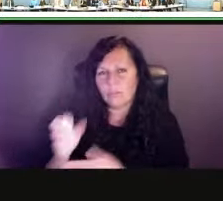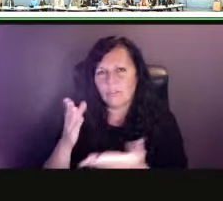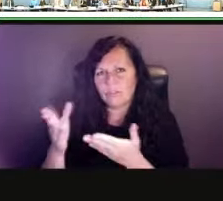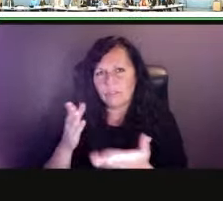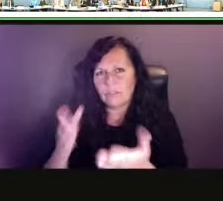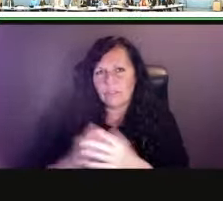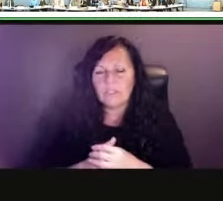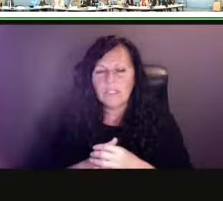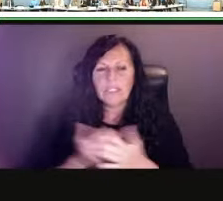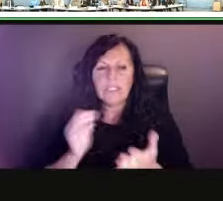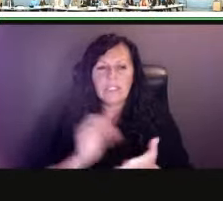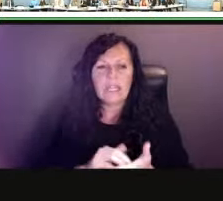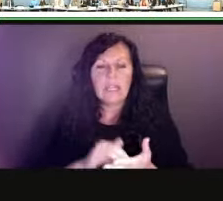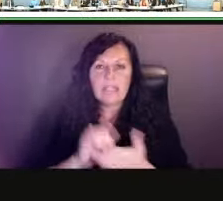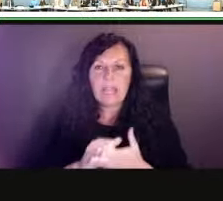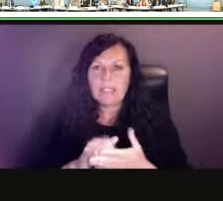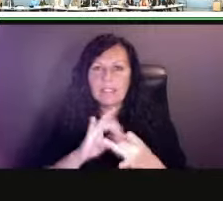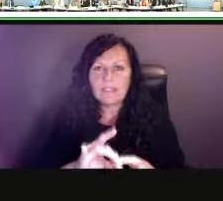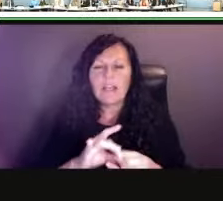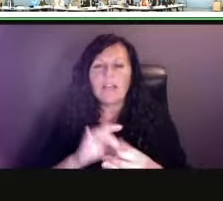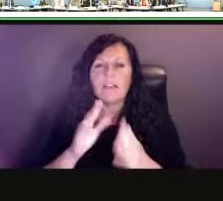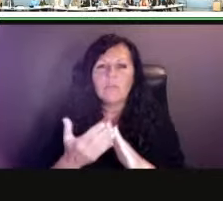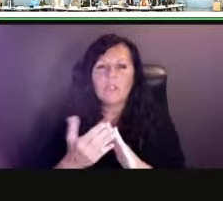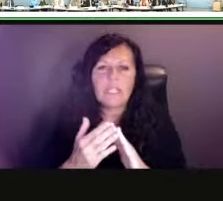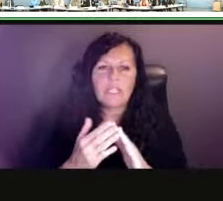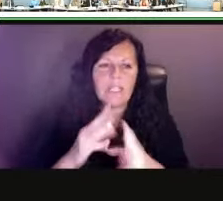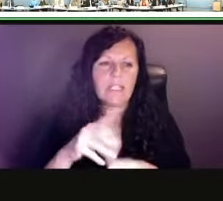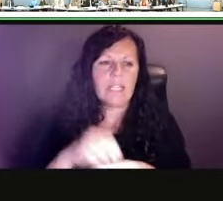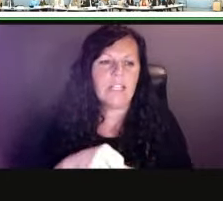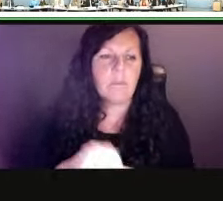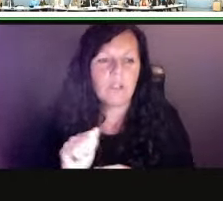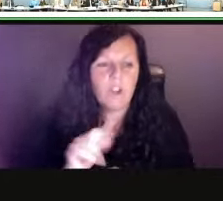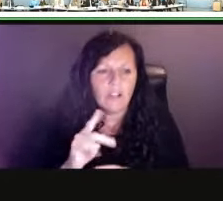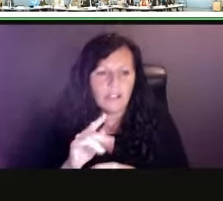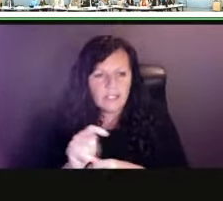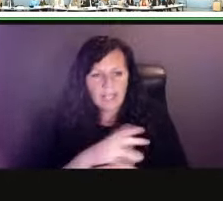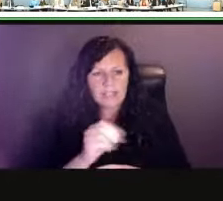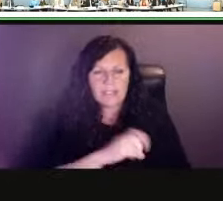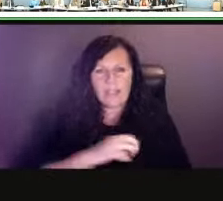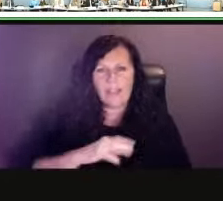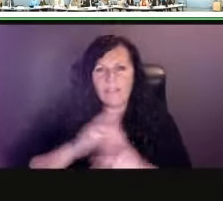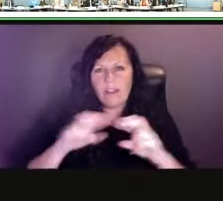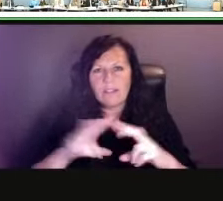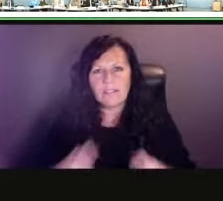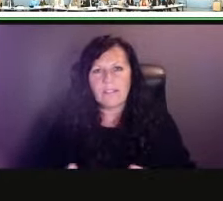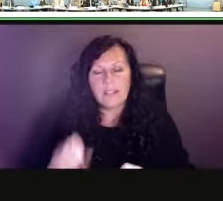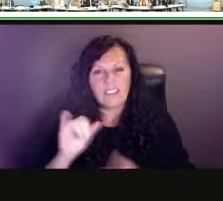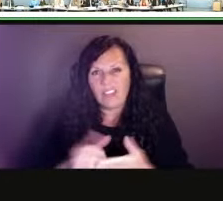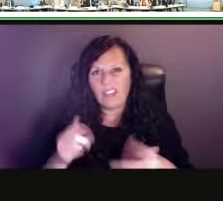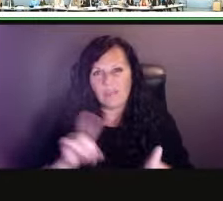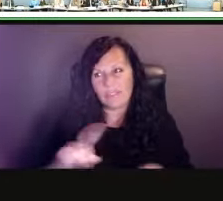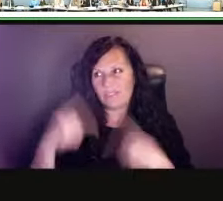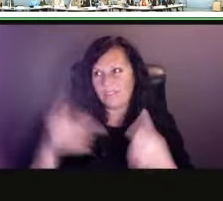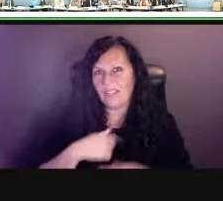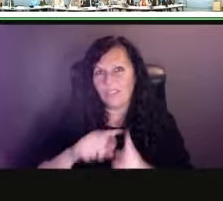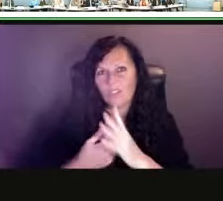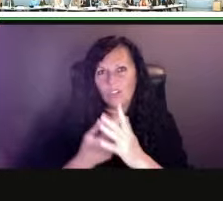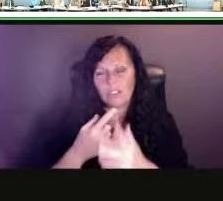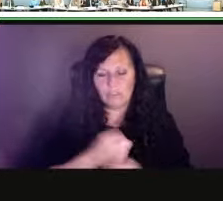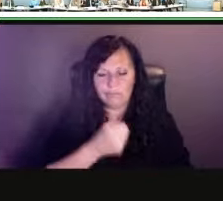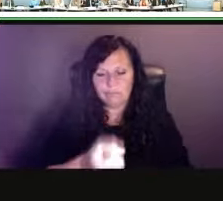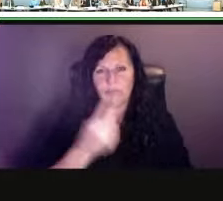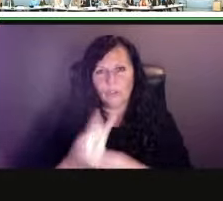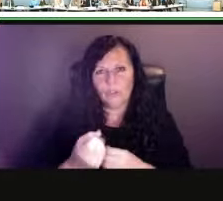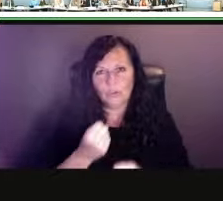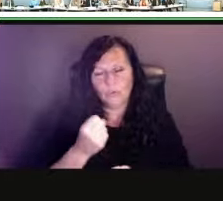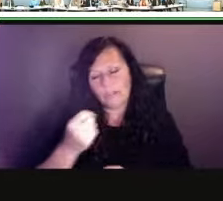a community engagement audit and a subsequent staffing analysis, all since I started 2.5 years ago, that said we needed 60 more police officers